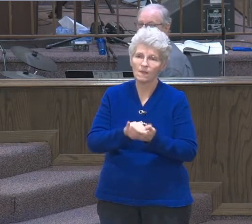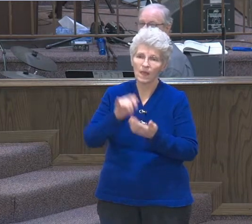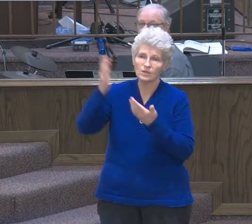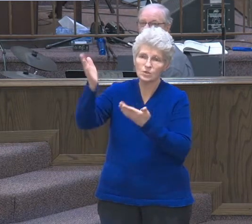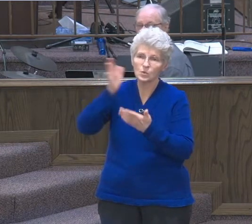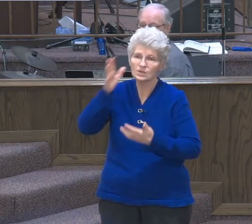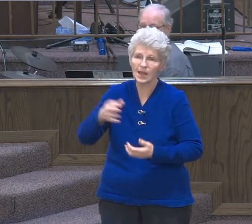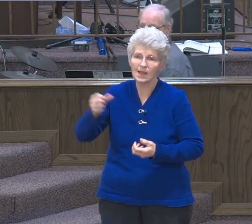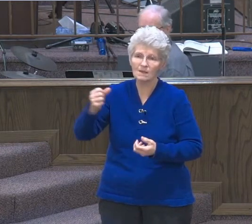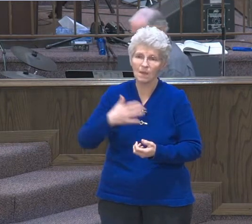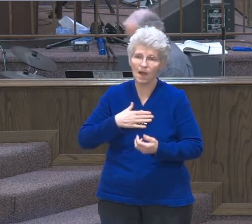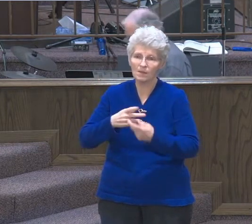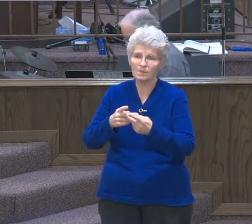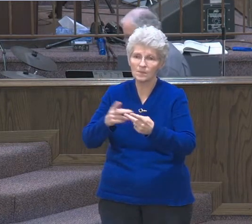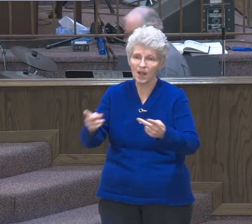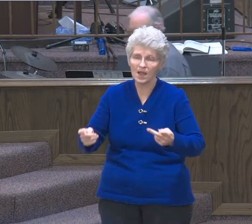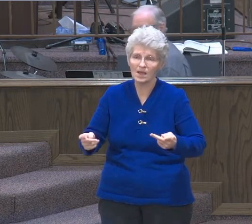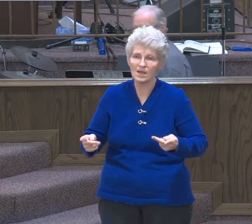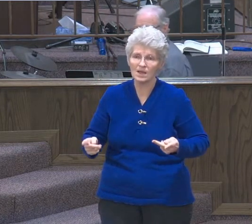love, that you would take my